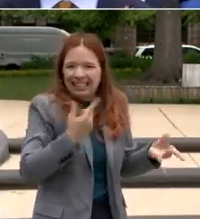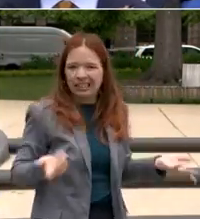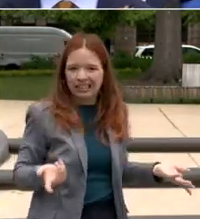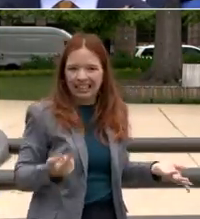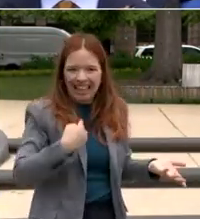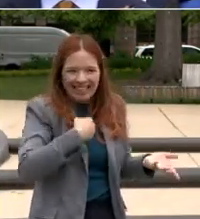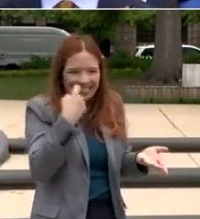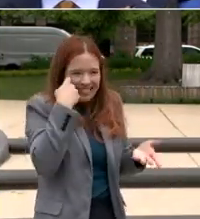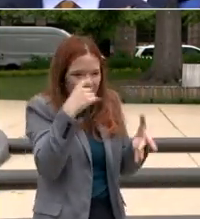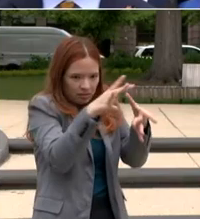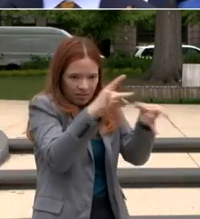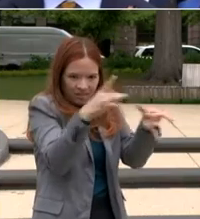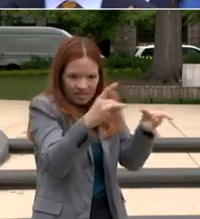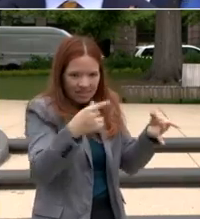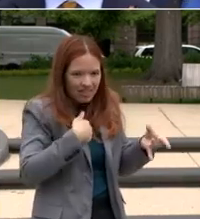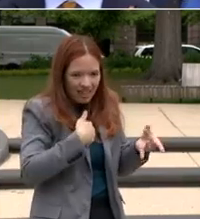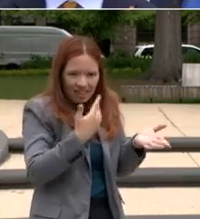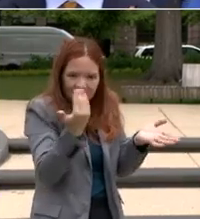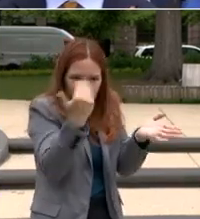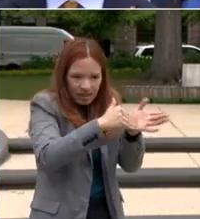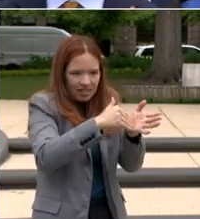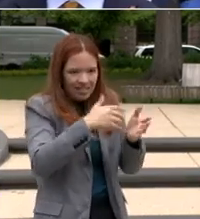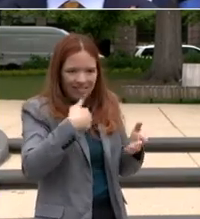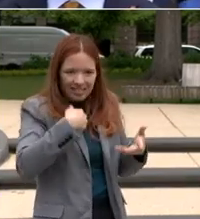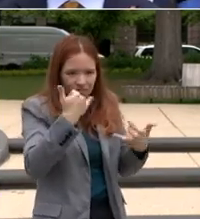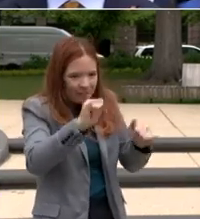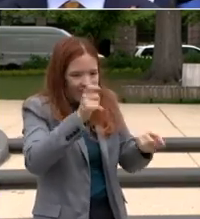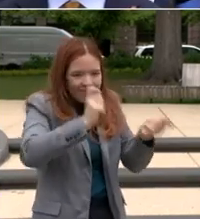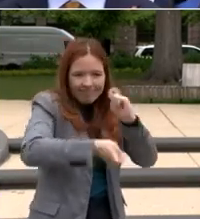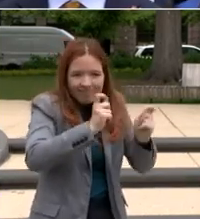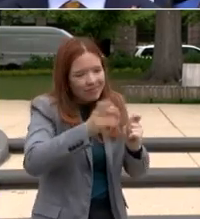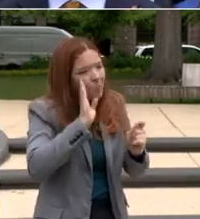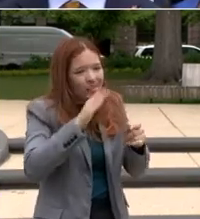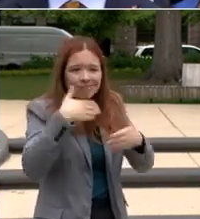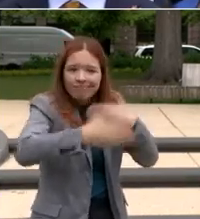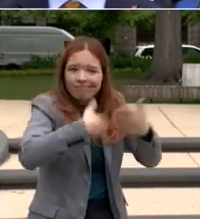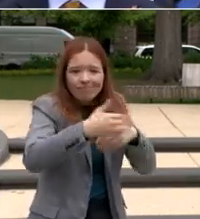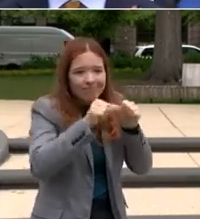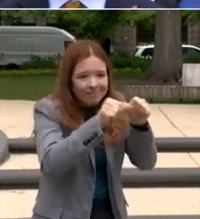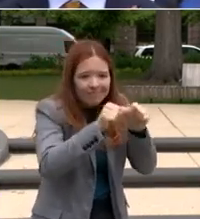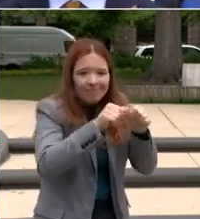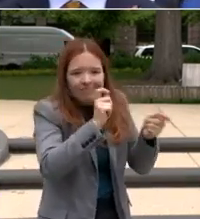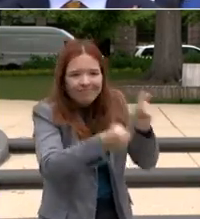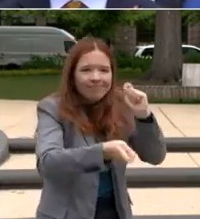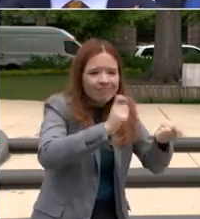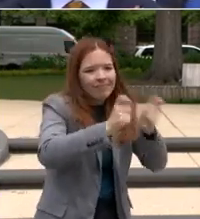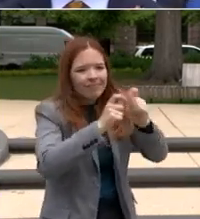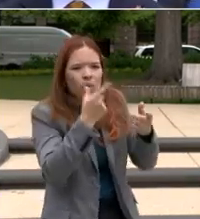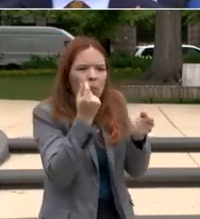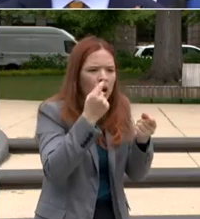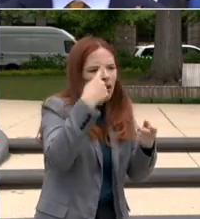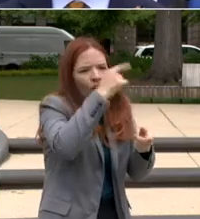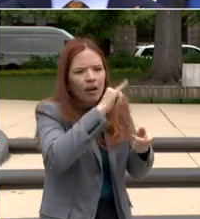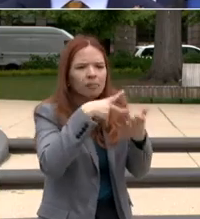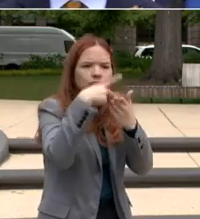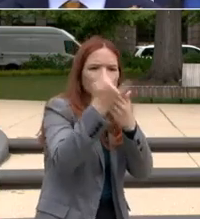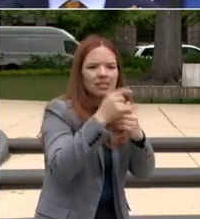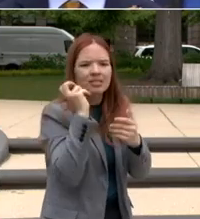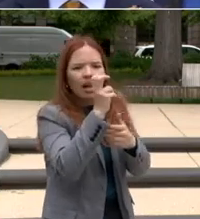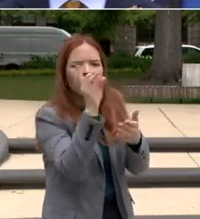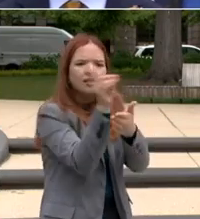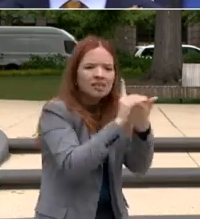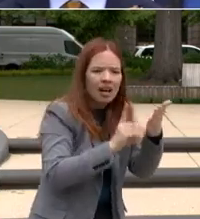will continue to make adjustments as we do on all transportation projects when we're in the design phase.